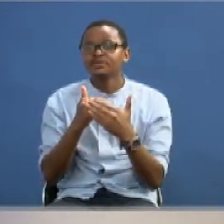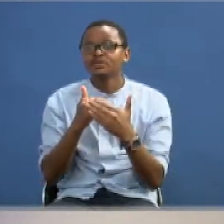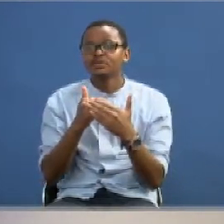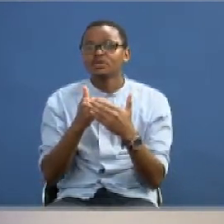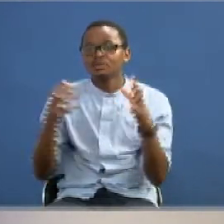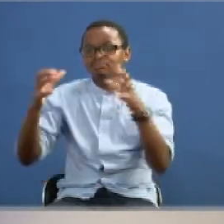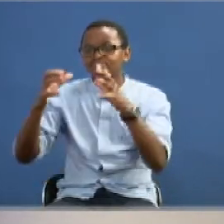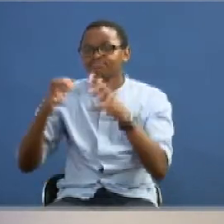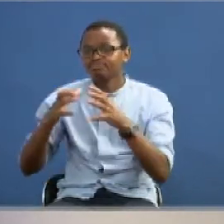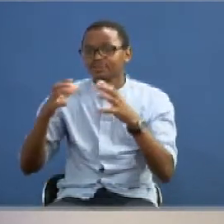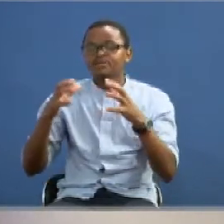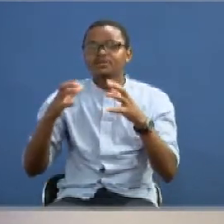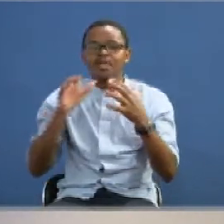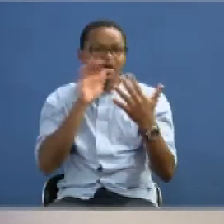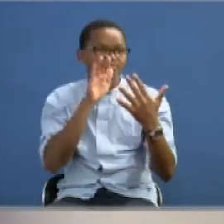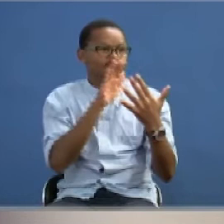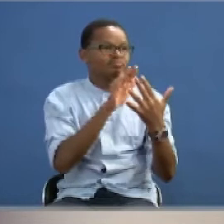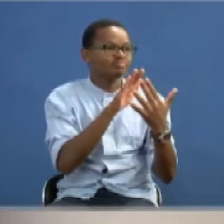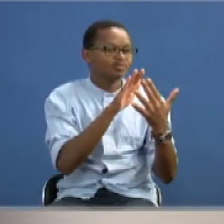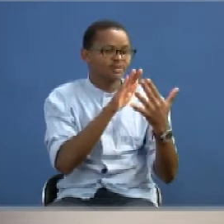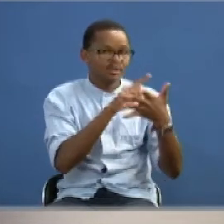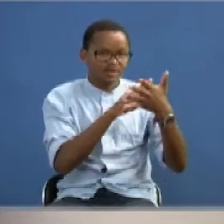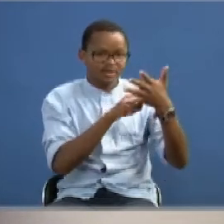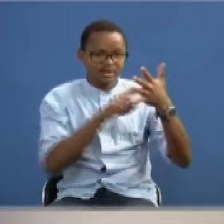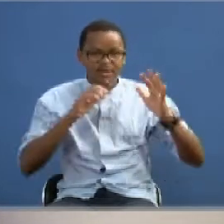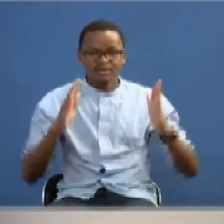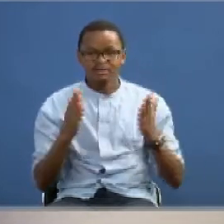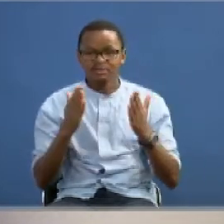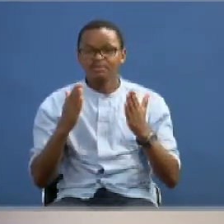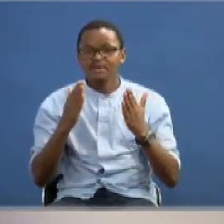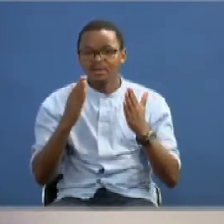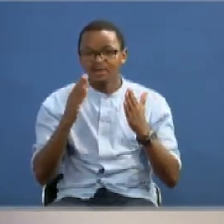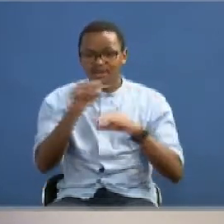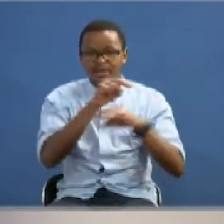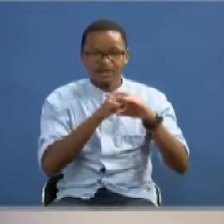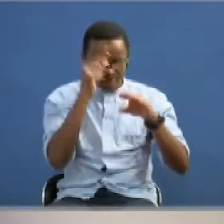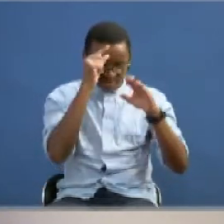multi-agency, multi-sectoral in approach, involving the national government,